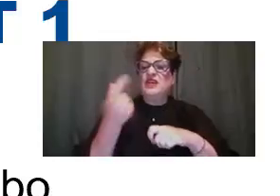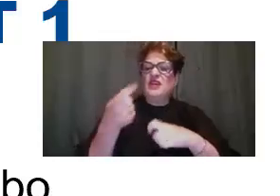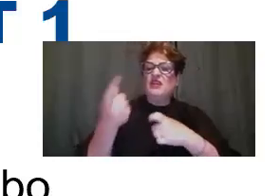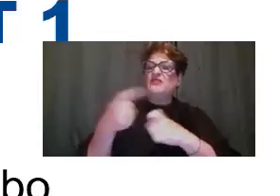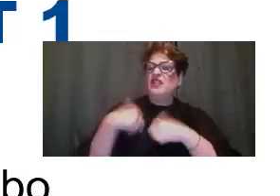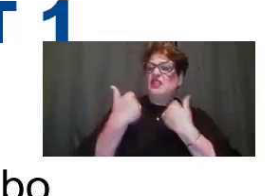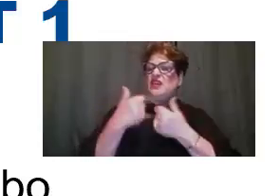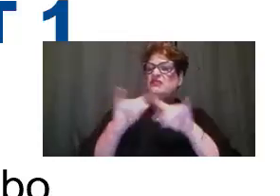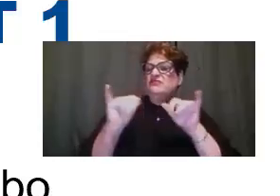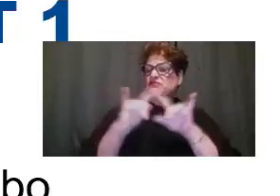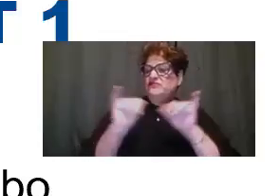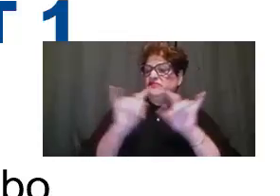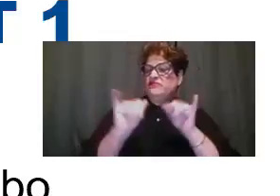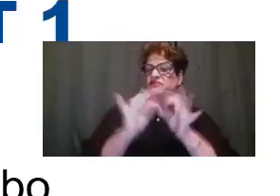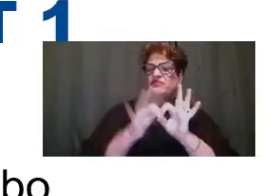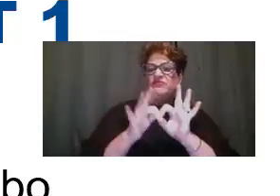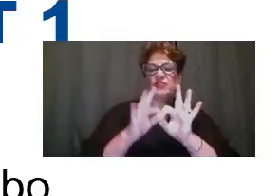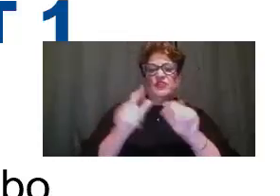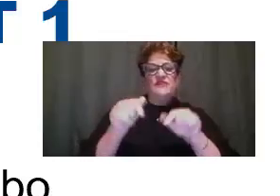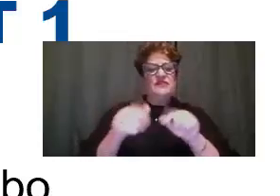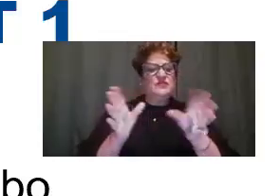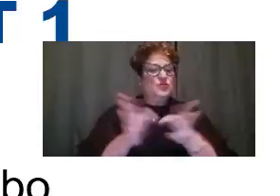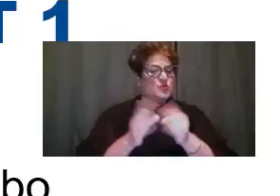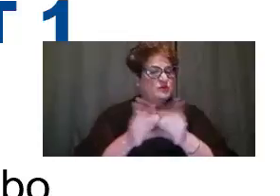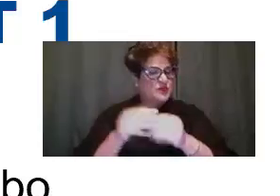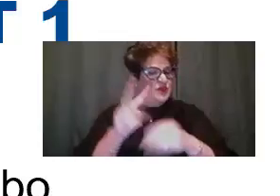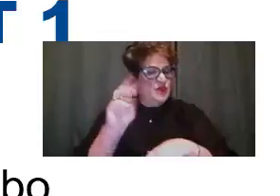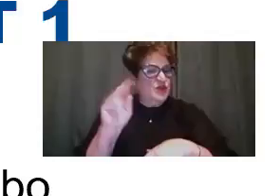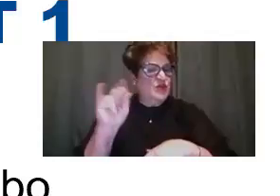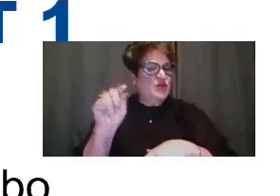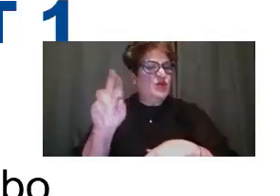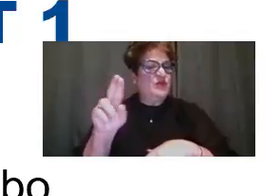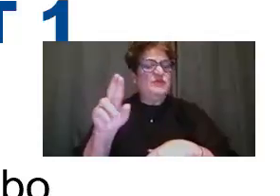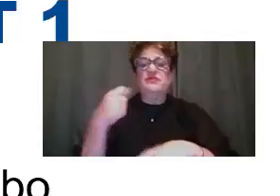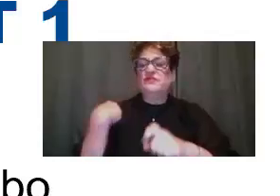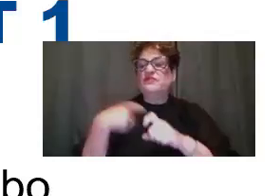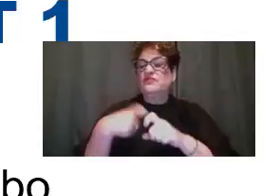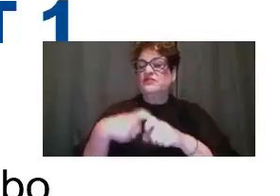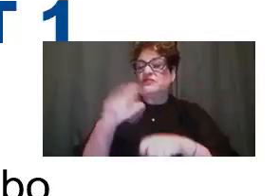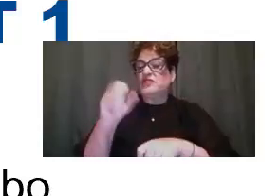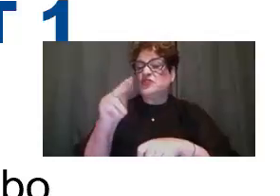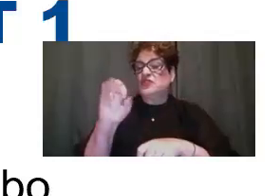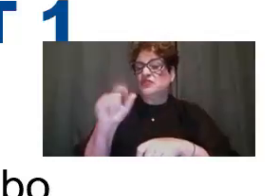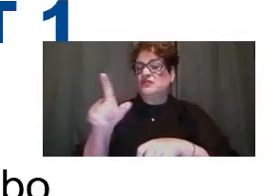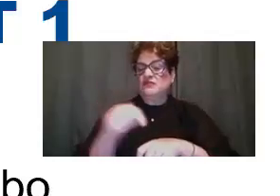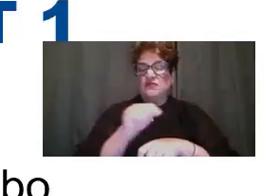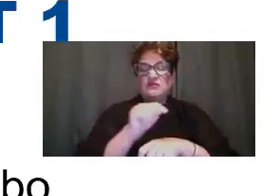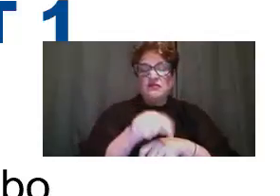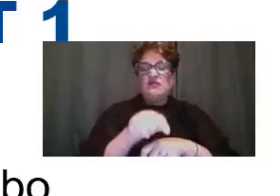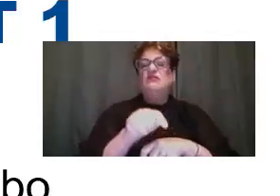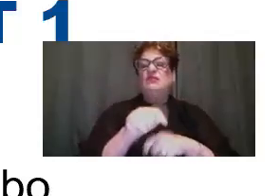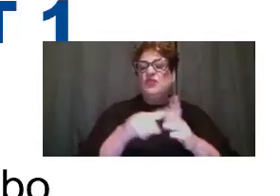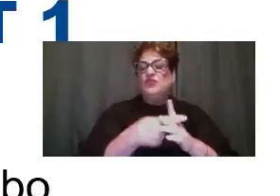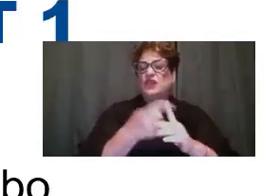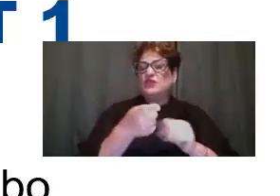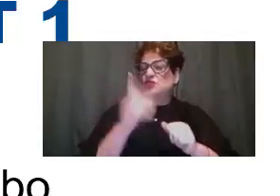simultaneous interpretation of the webinar. In the Spanish channel, if you select mute original audio, you will only hear